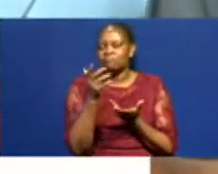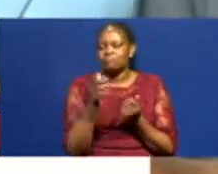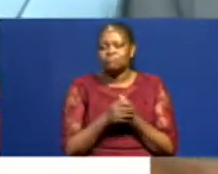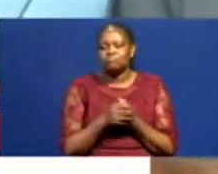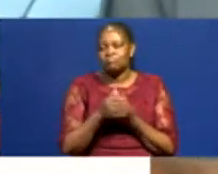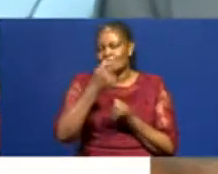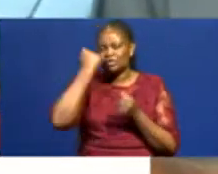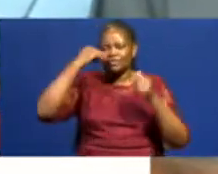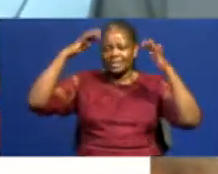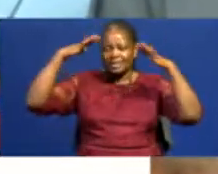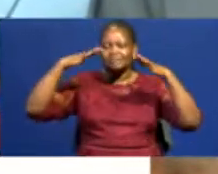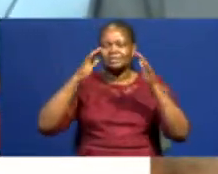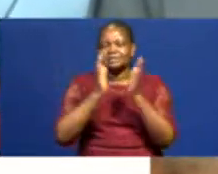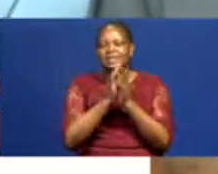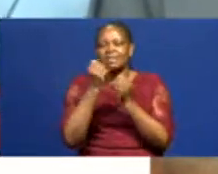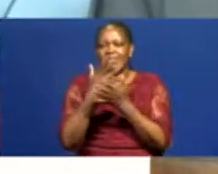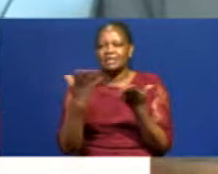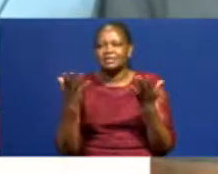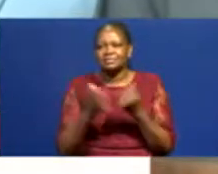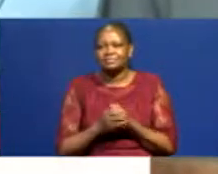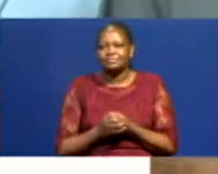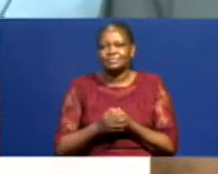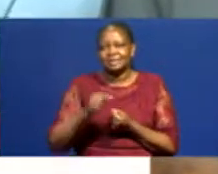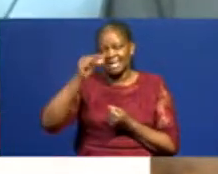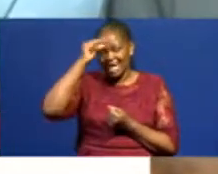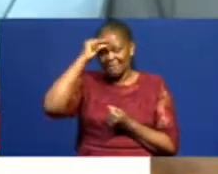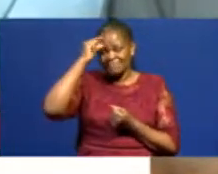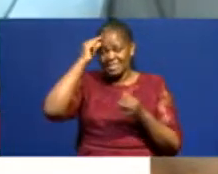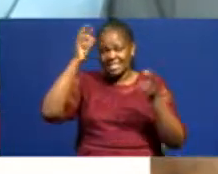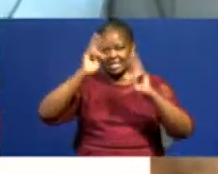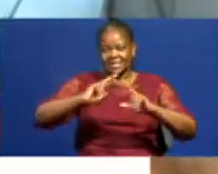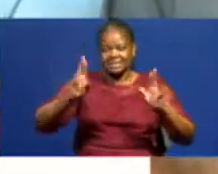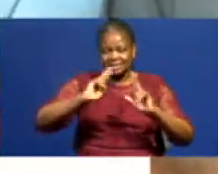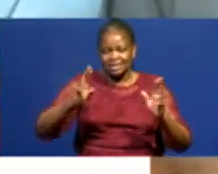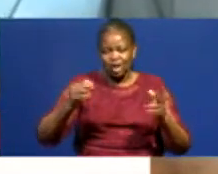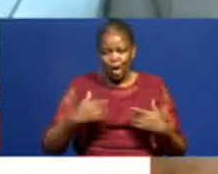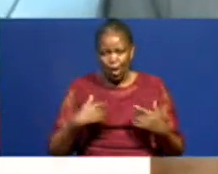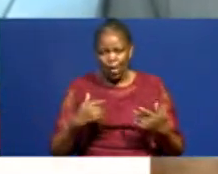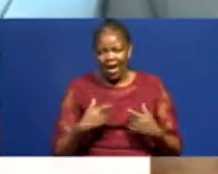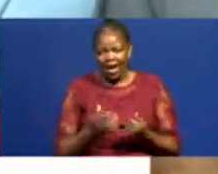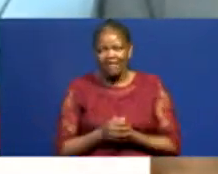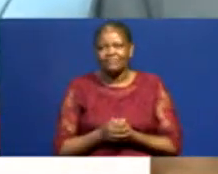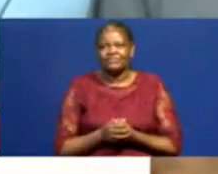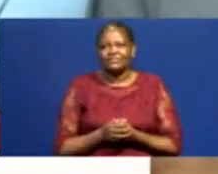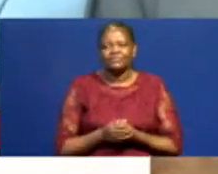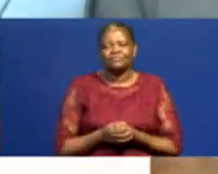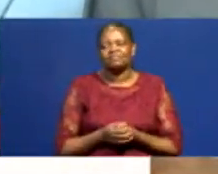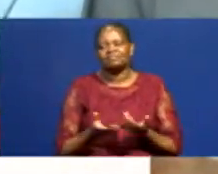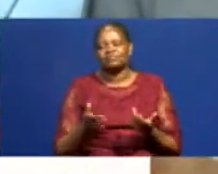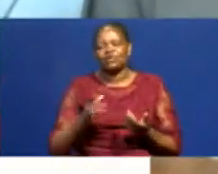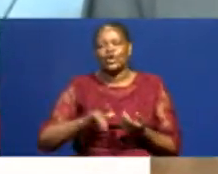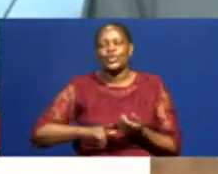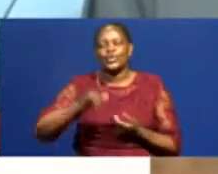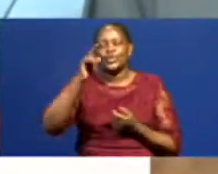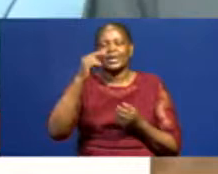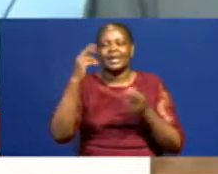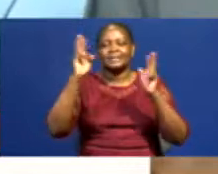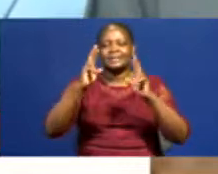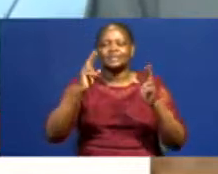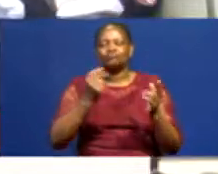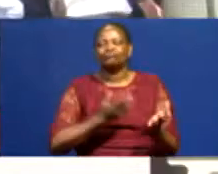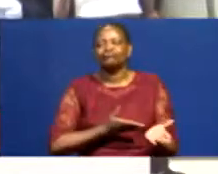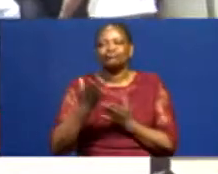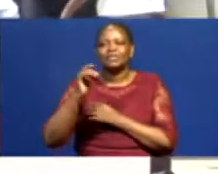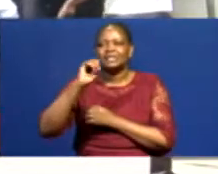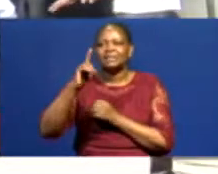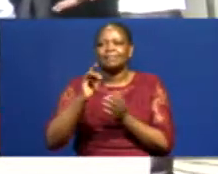because of the rains and so on, the government is ready. We have copters ready to airlift these exams and so on.